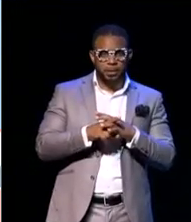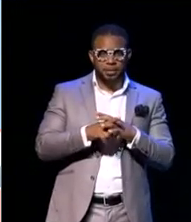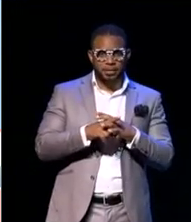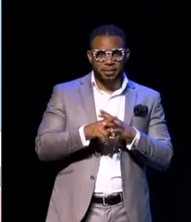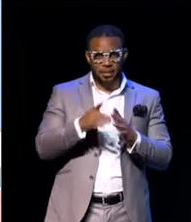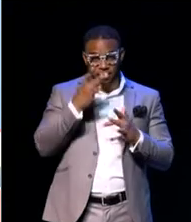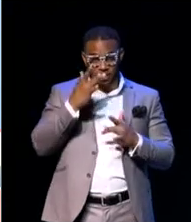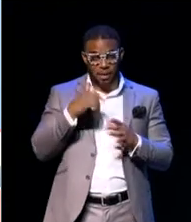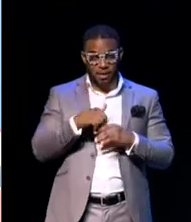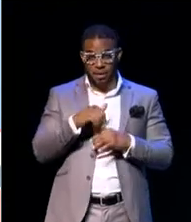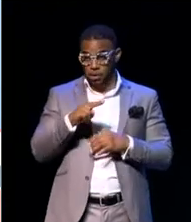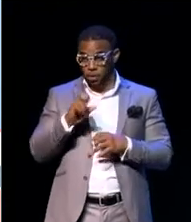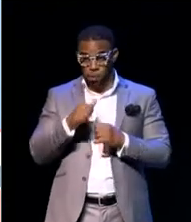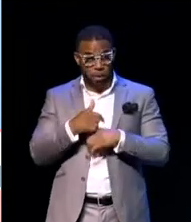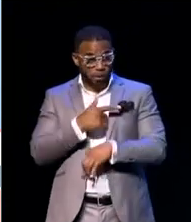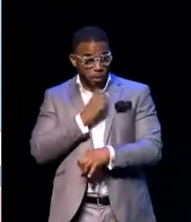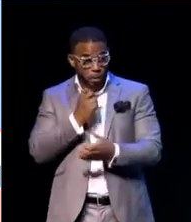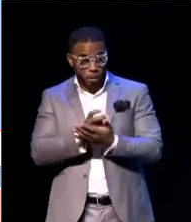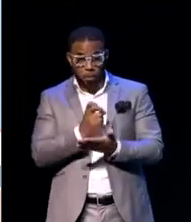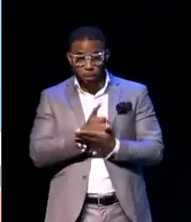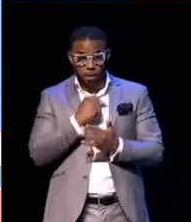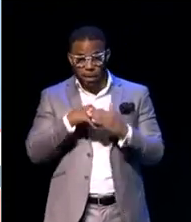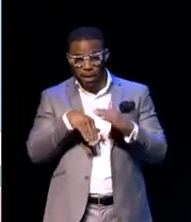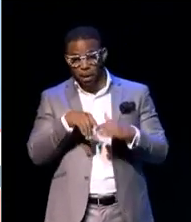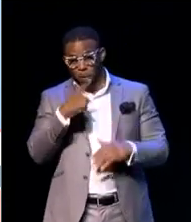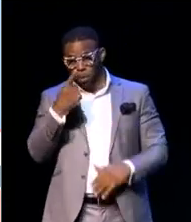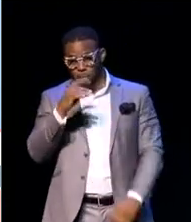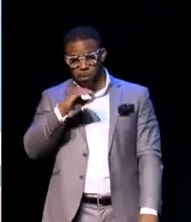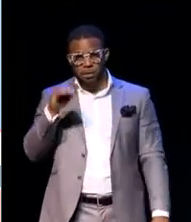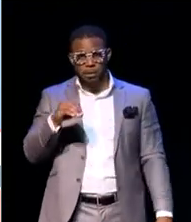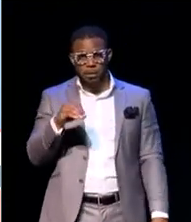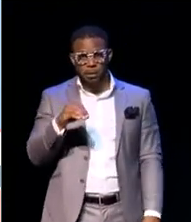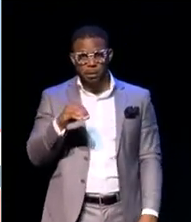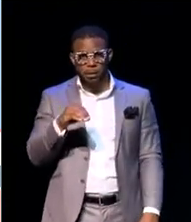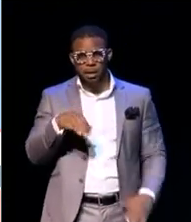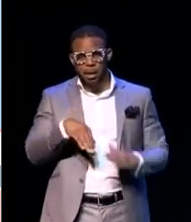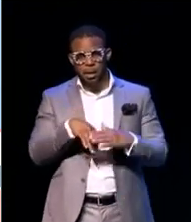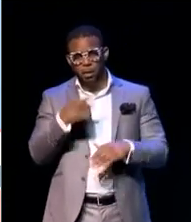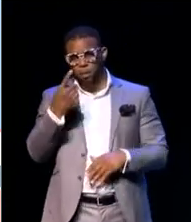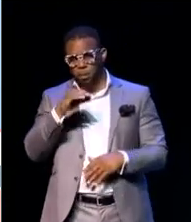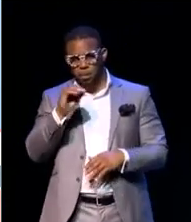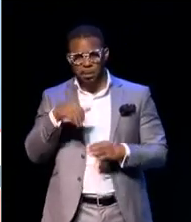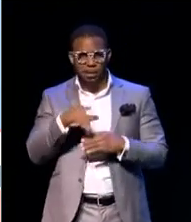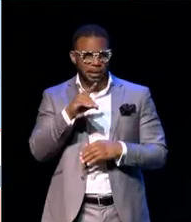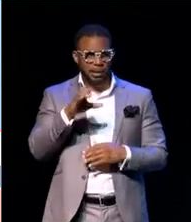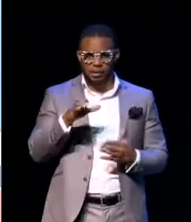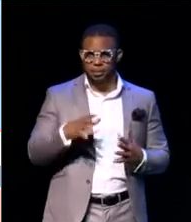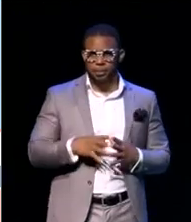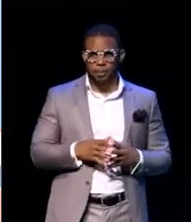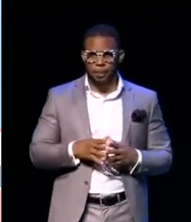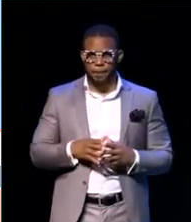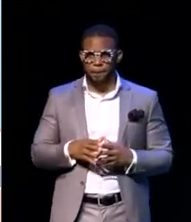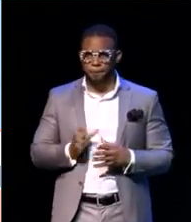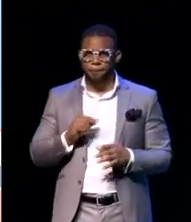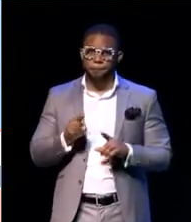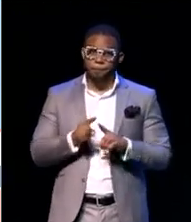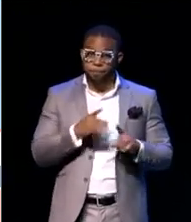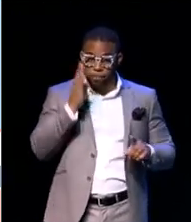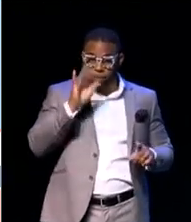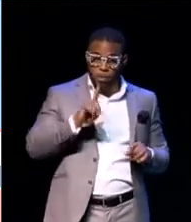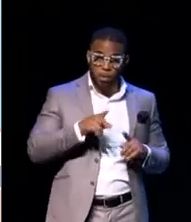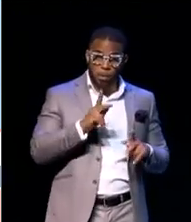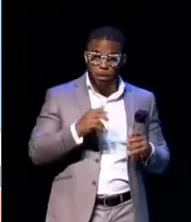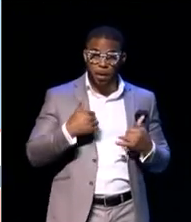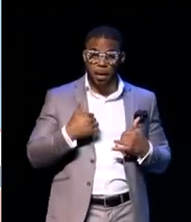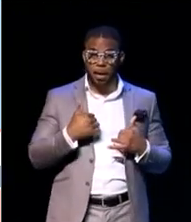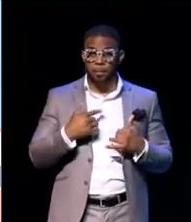in the U.S. with the vaccines that are approved is less than 1%, and it's less than 1% in the District of Columbia. We also know that when